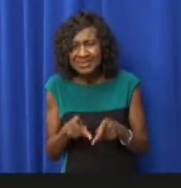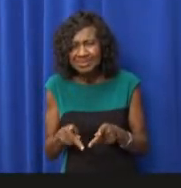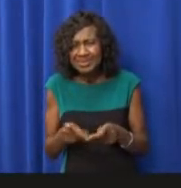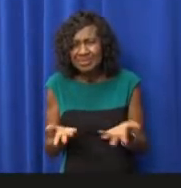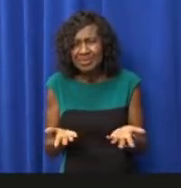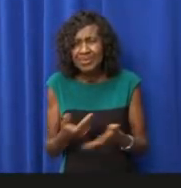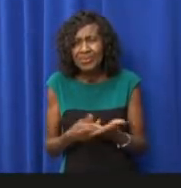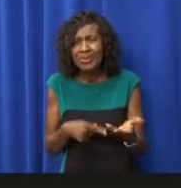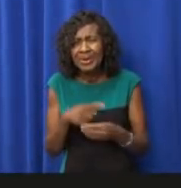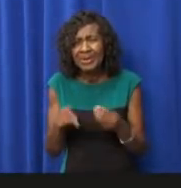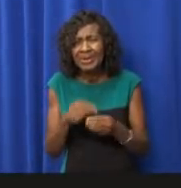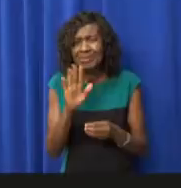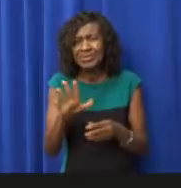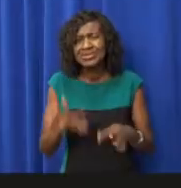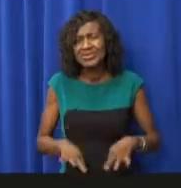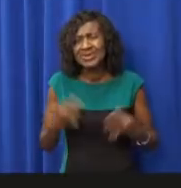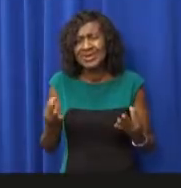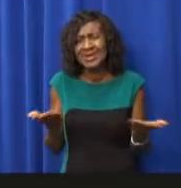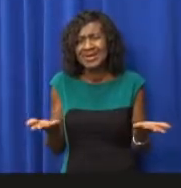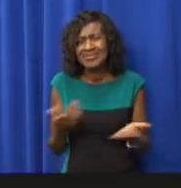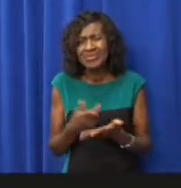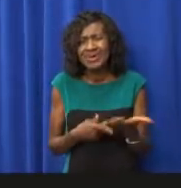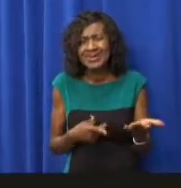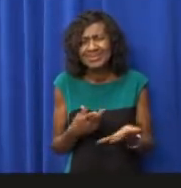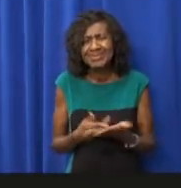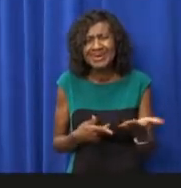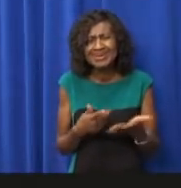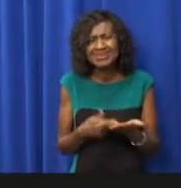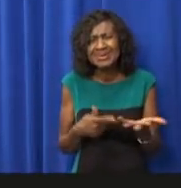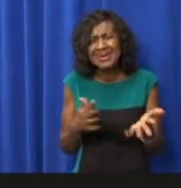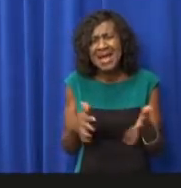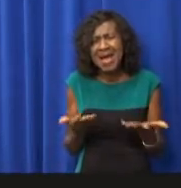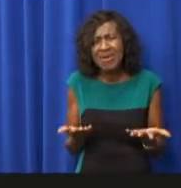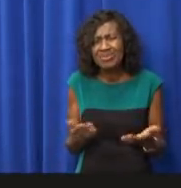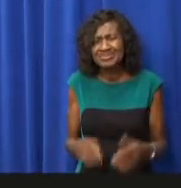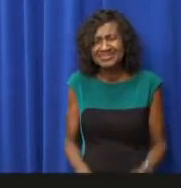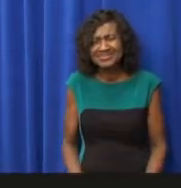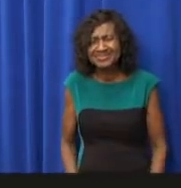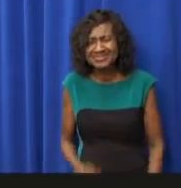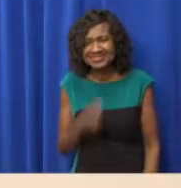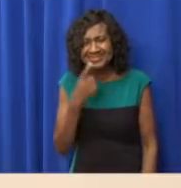like? Just could you run us through what a day in the Premier is like right now?